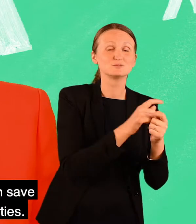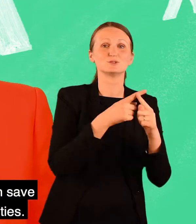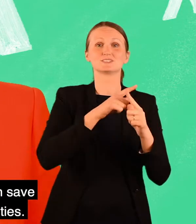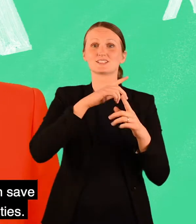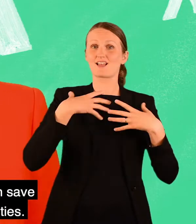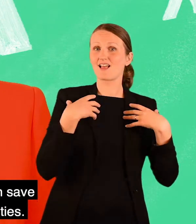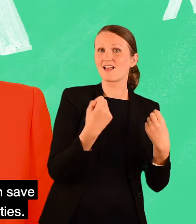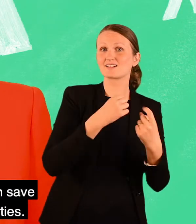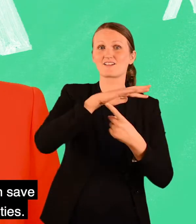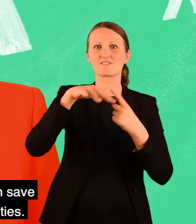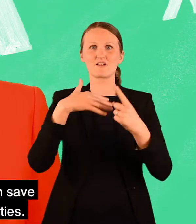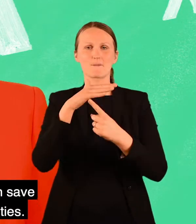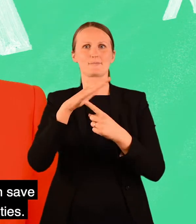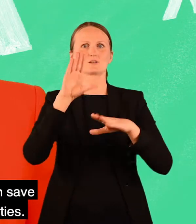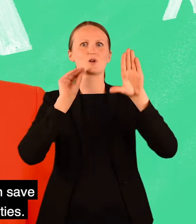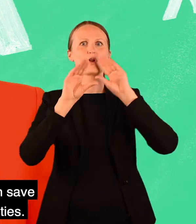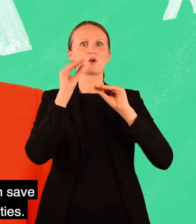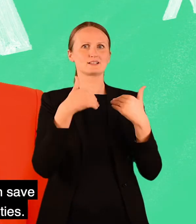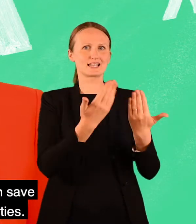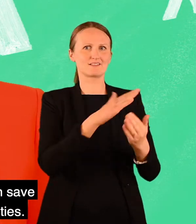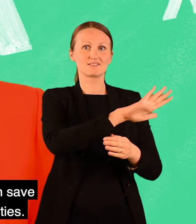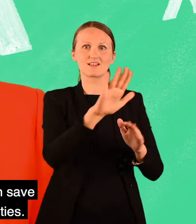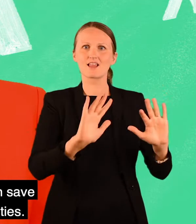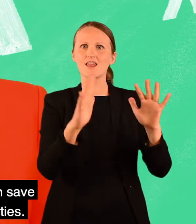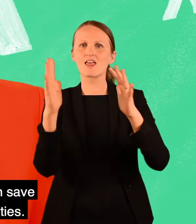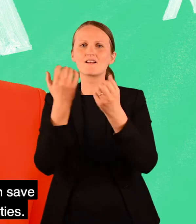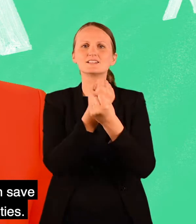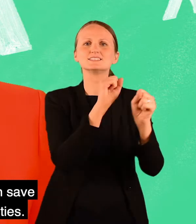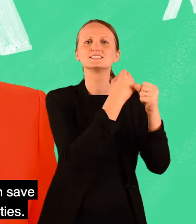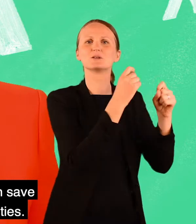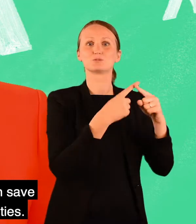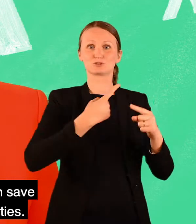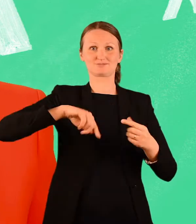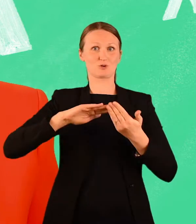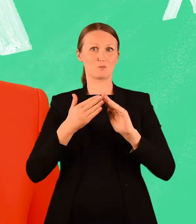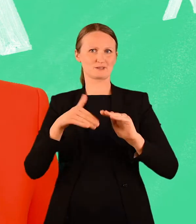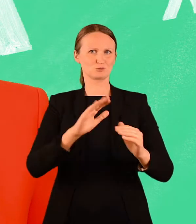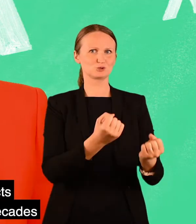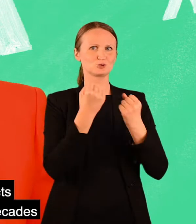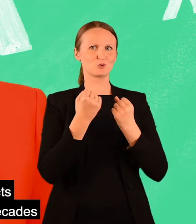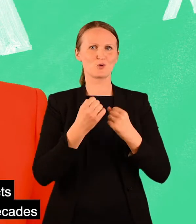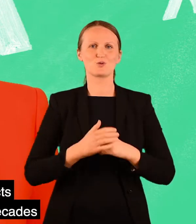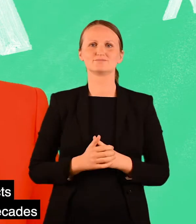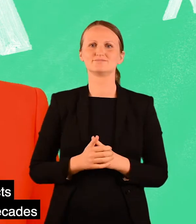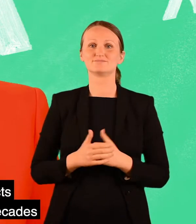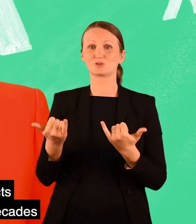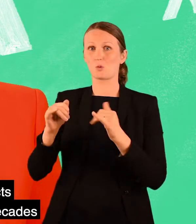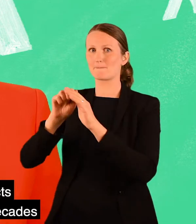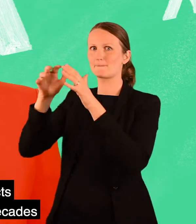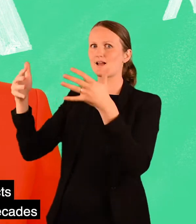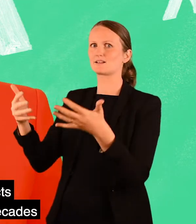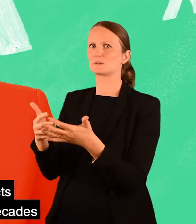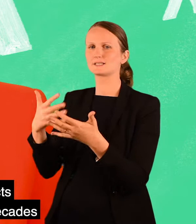health and environmental learning that can save lives and strengthen our communities. The economic and